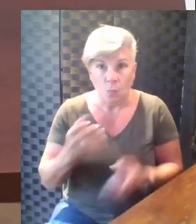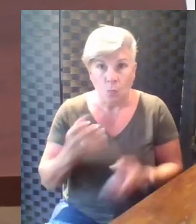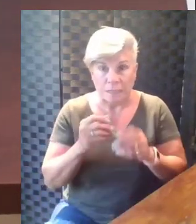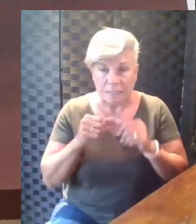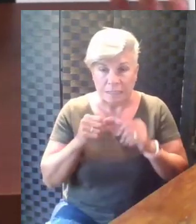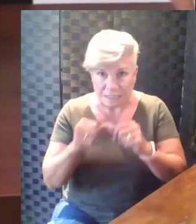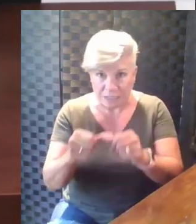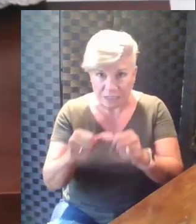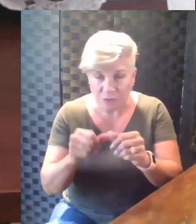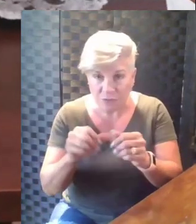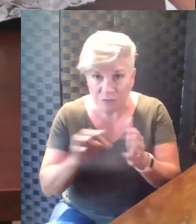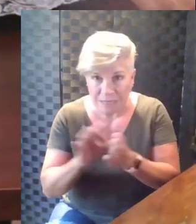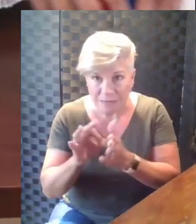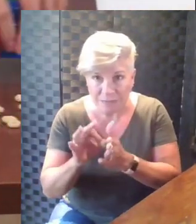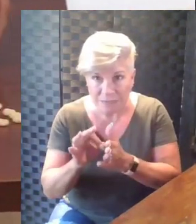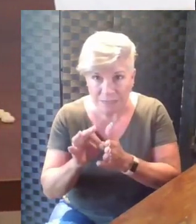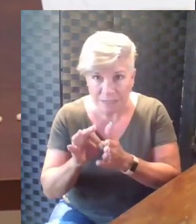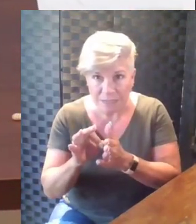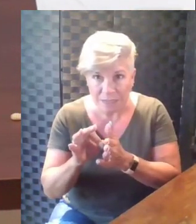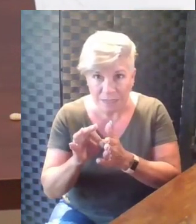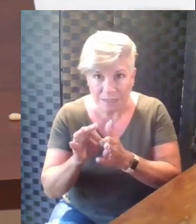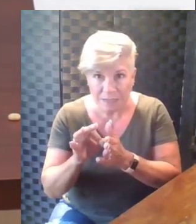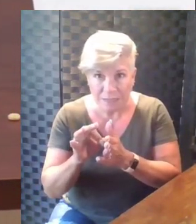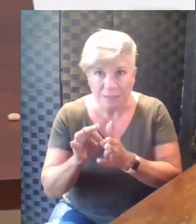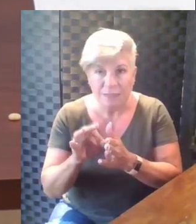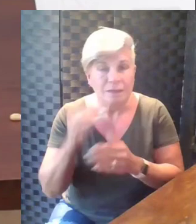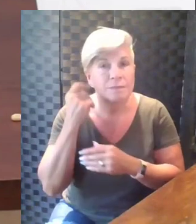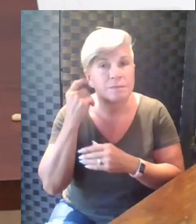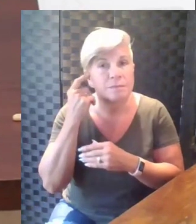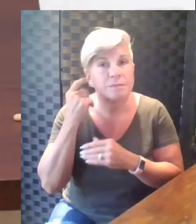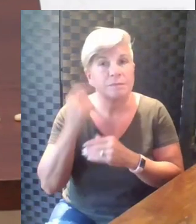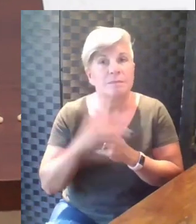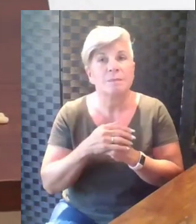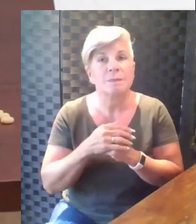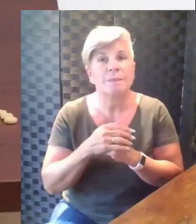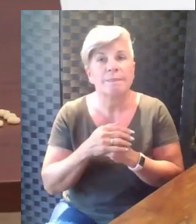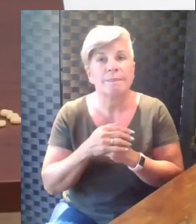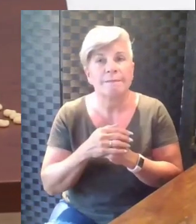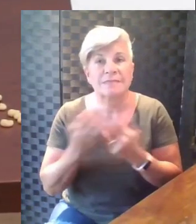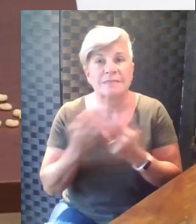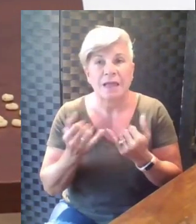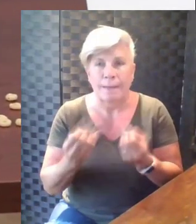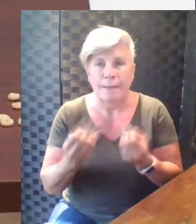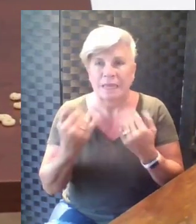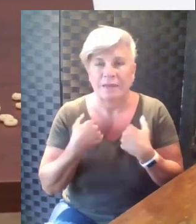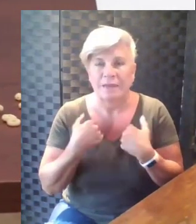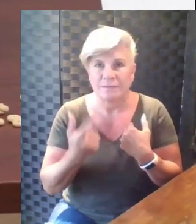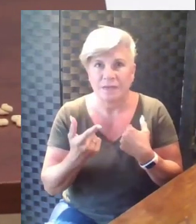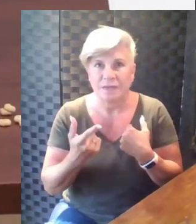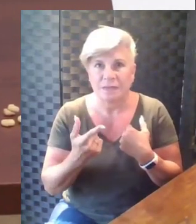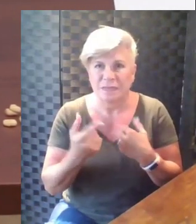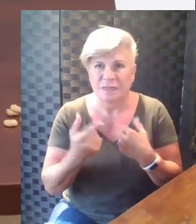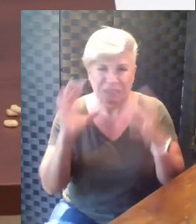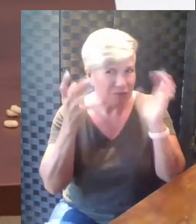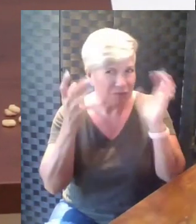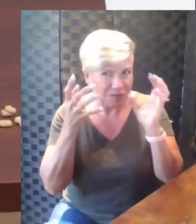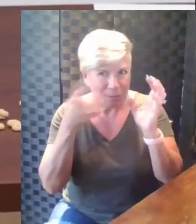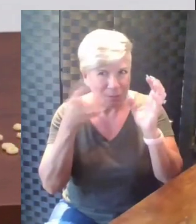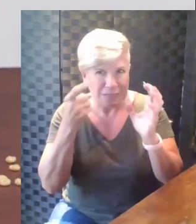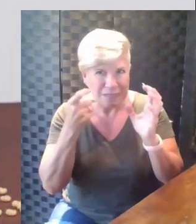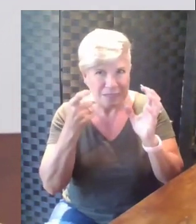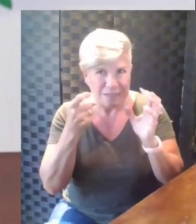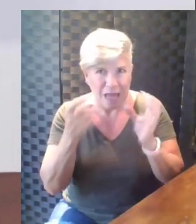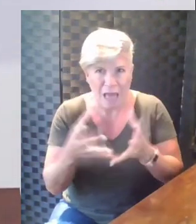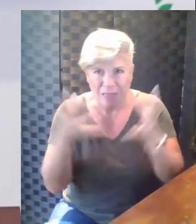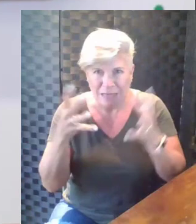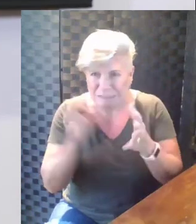keep counting, I'm going to bring some more over here and ask you to count this number. This gets a little confusing because there's a lot